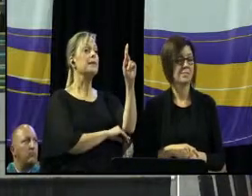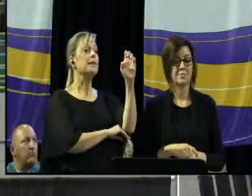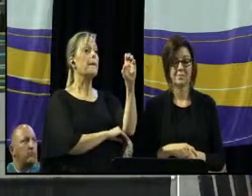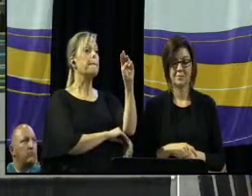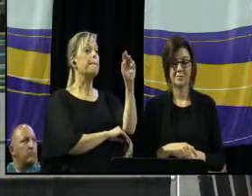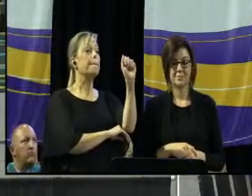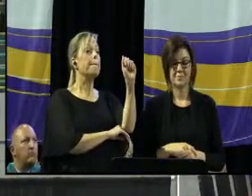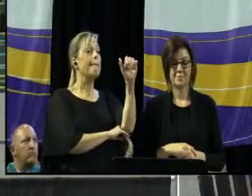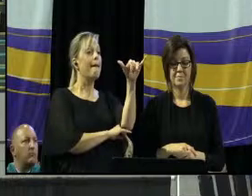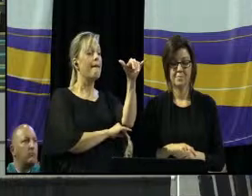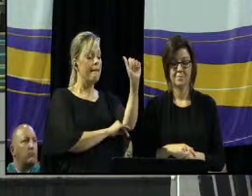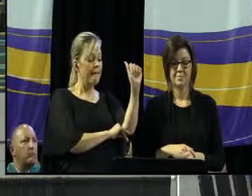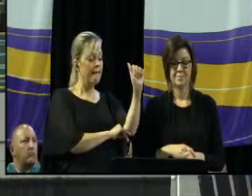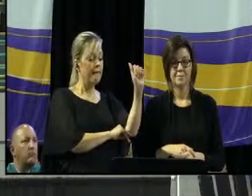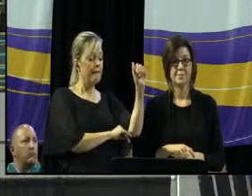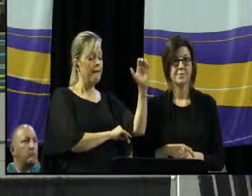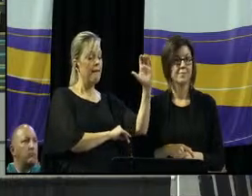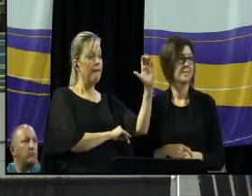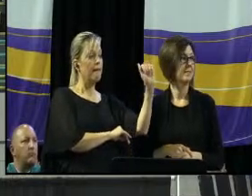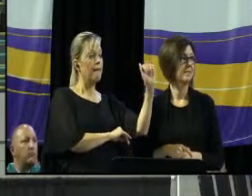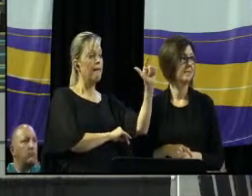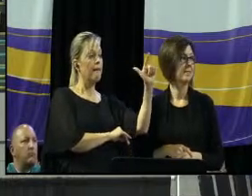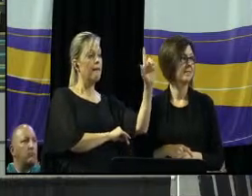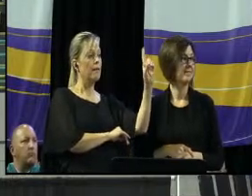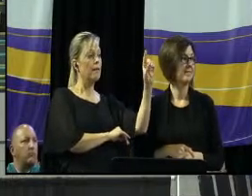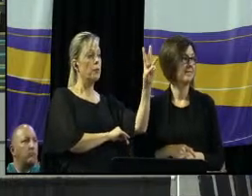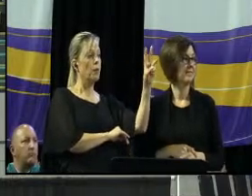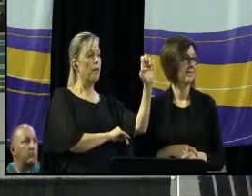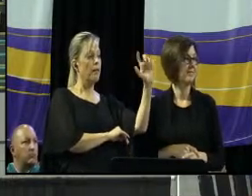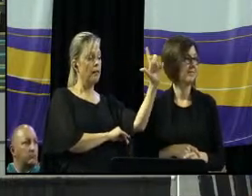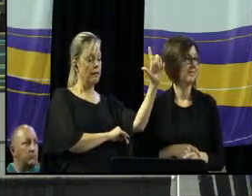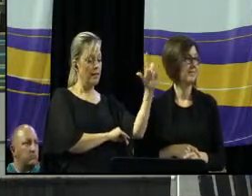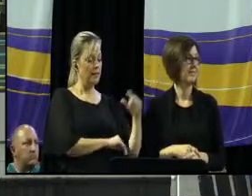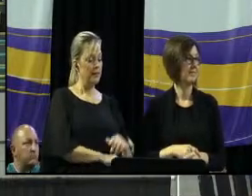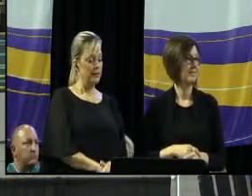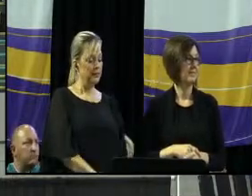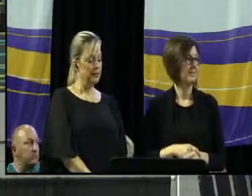Kamaya Auday Caldwell.